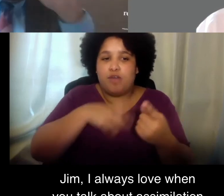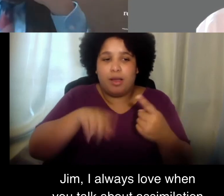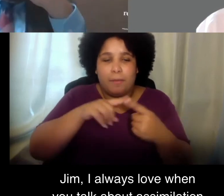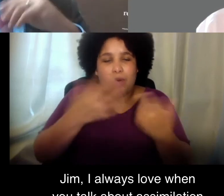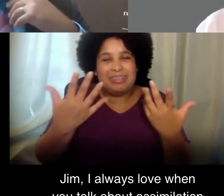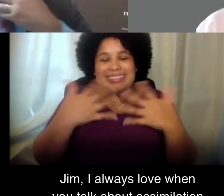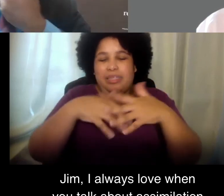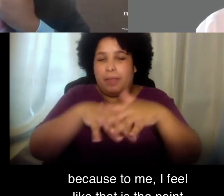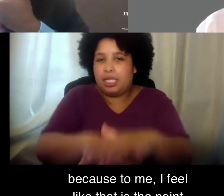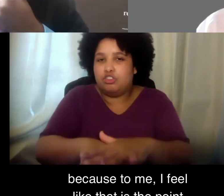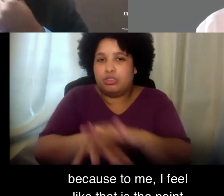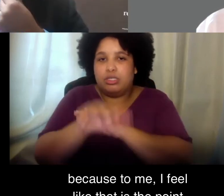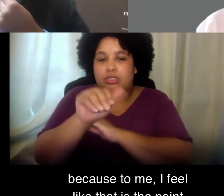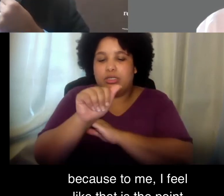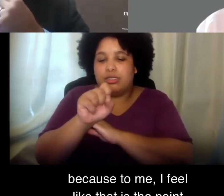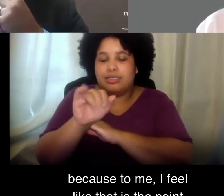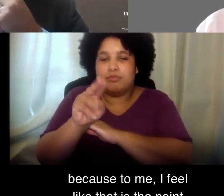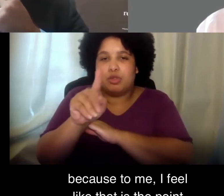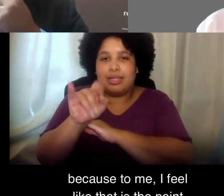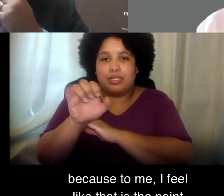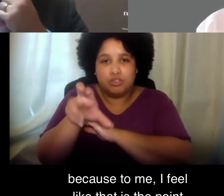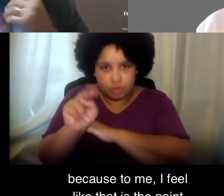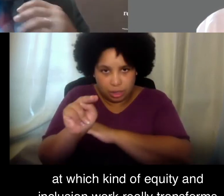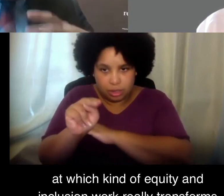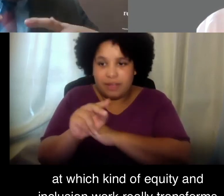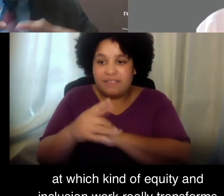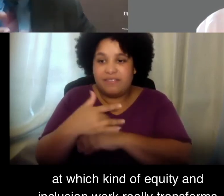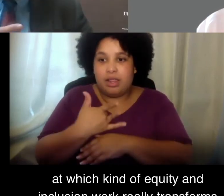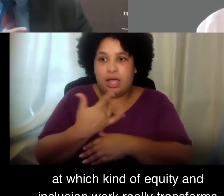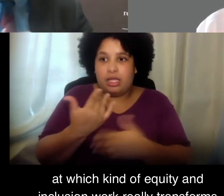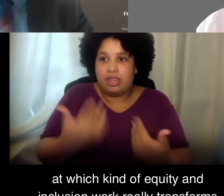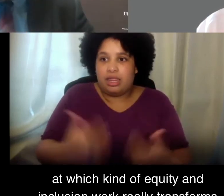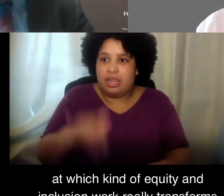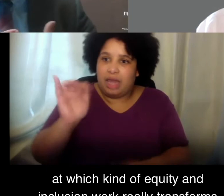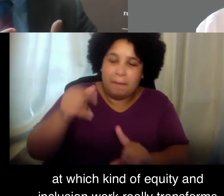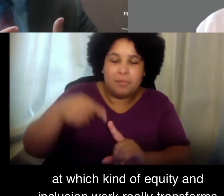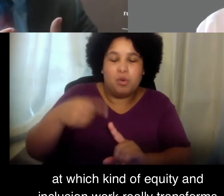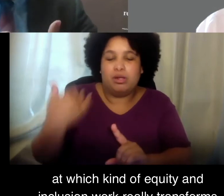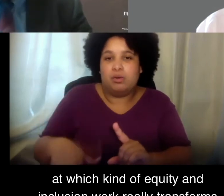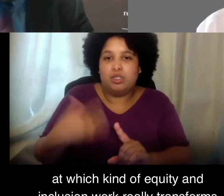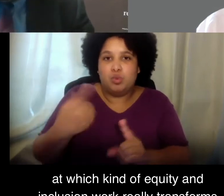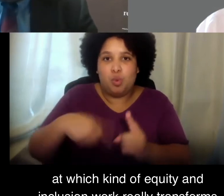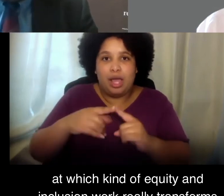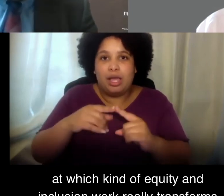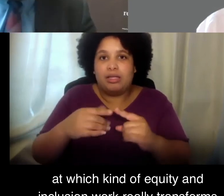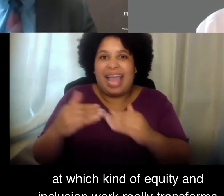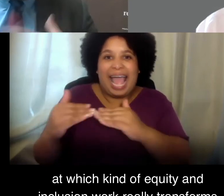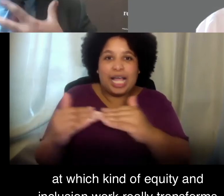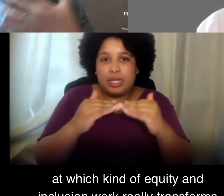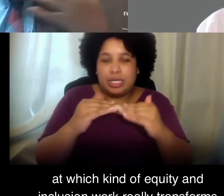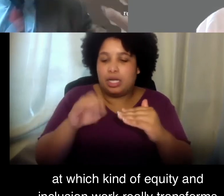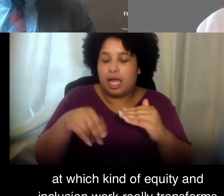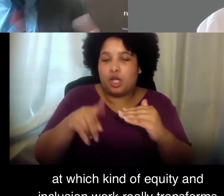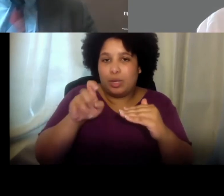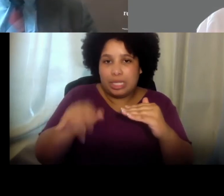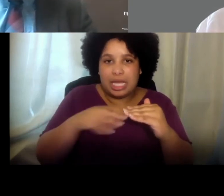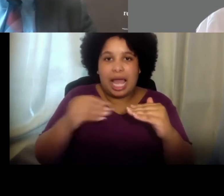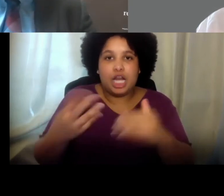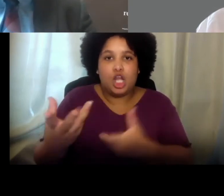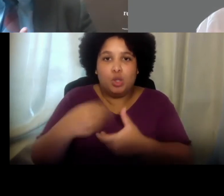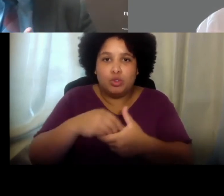assimilation, because to me, I feel like that is the point at which kind of equity and inclusion work, really transforms